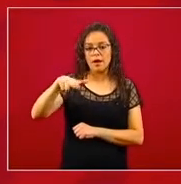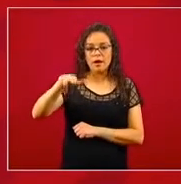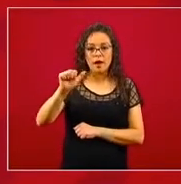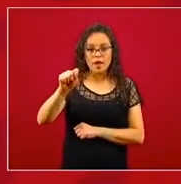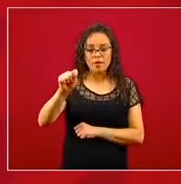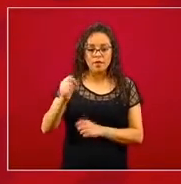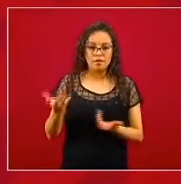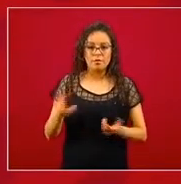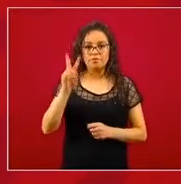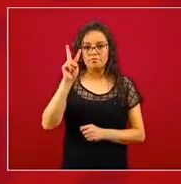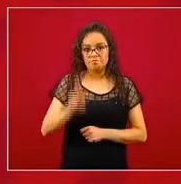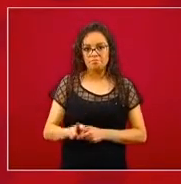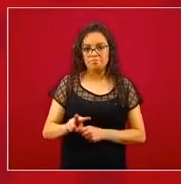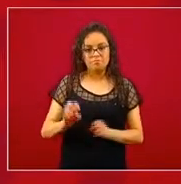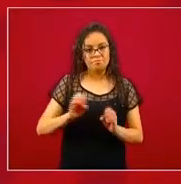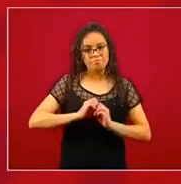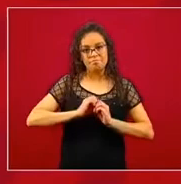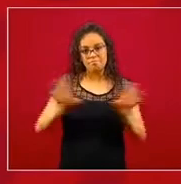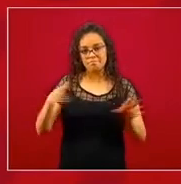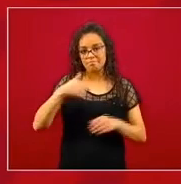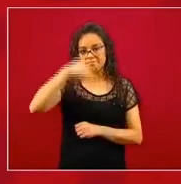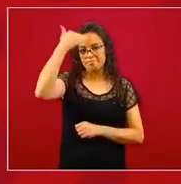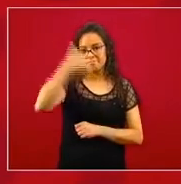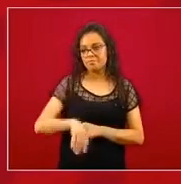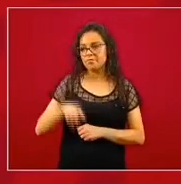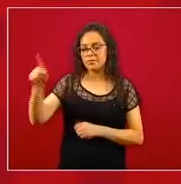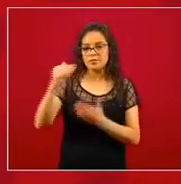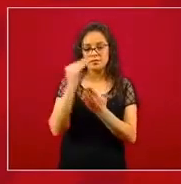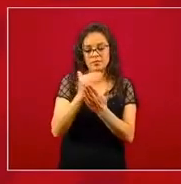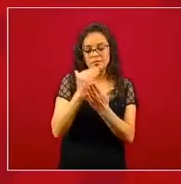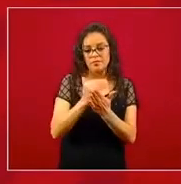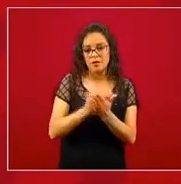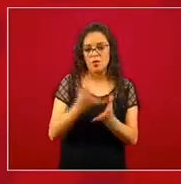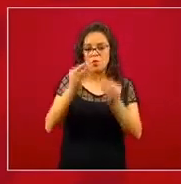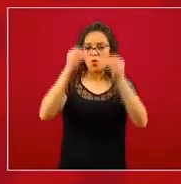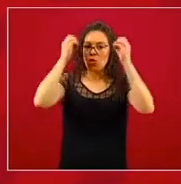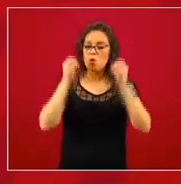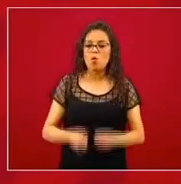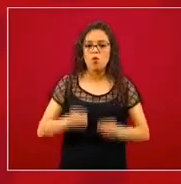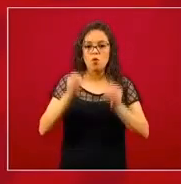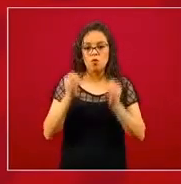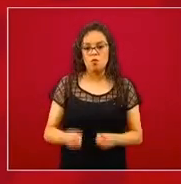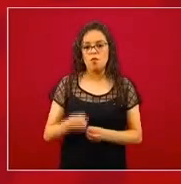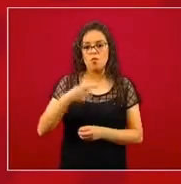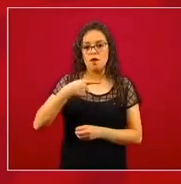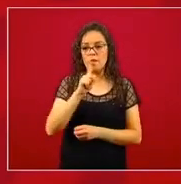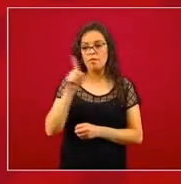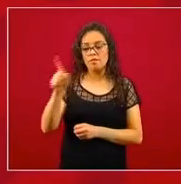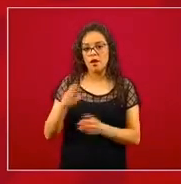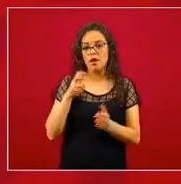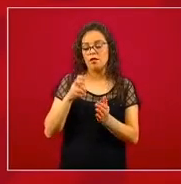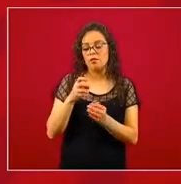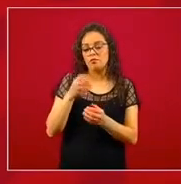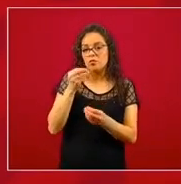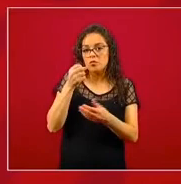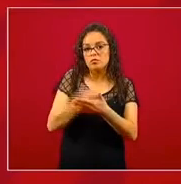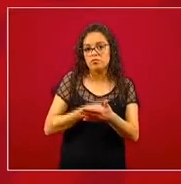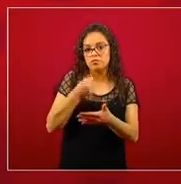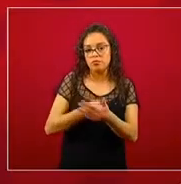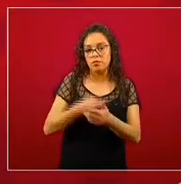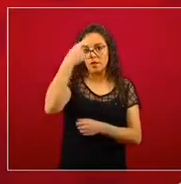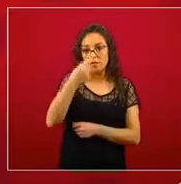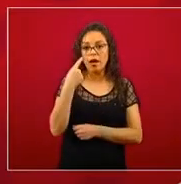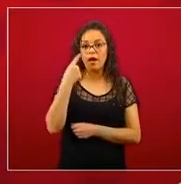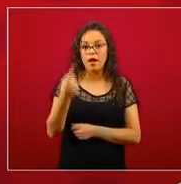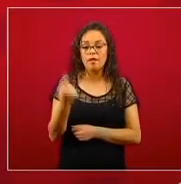policy regarding the environmental pollution and many other topics involved, but particularly with quality air. And